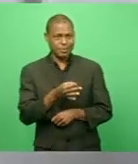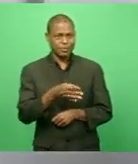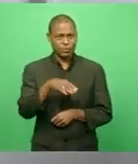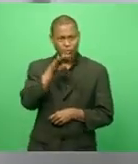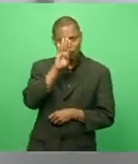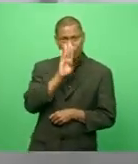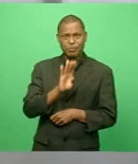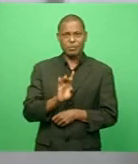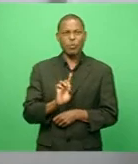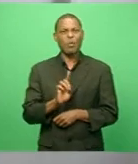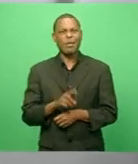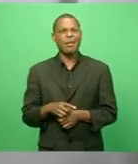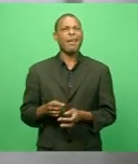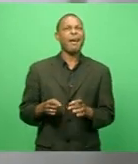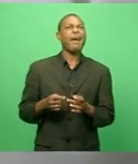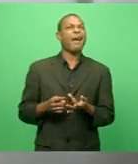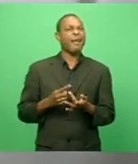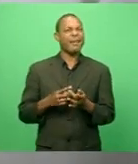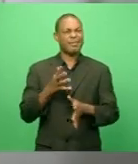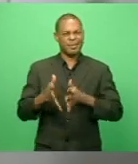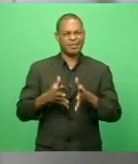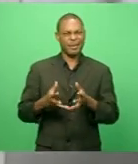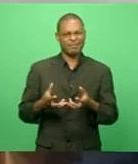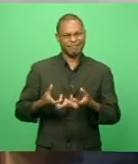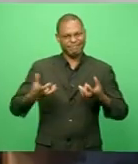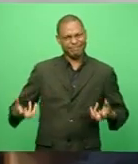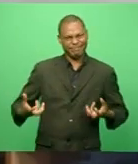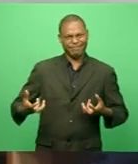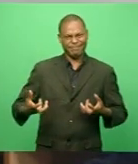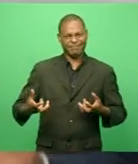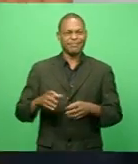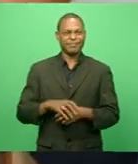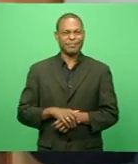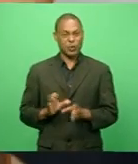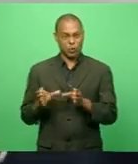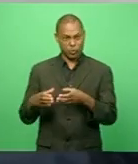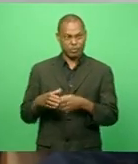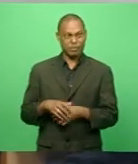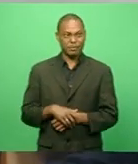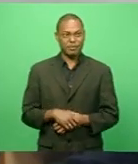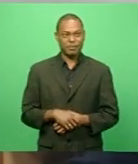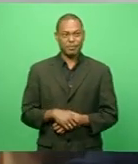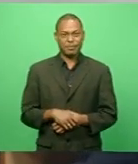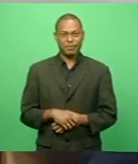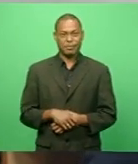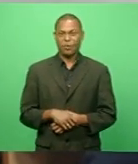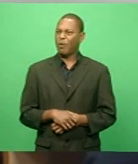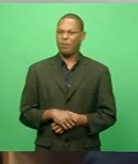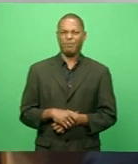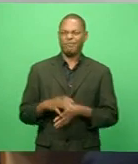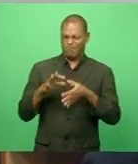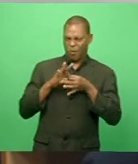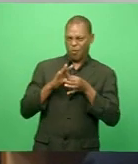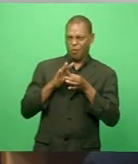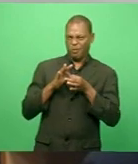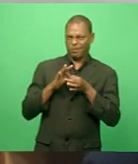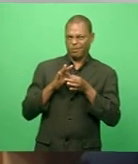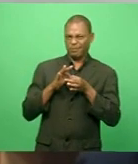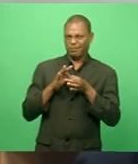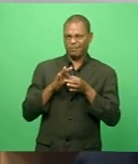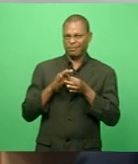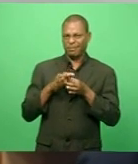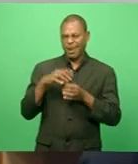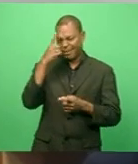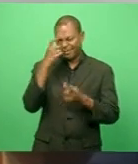whether this is another sign of division within the party. Well, you're entitled to your own opinion on that. And I